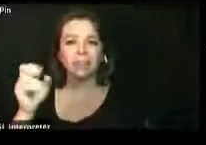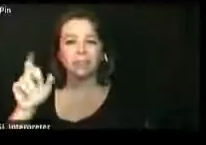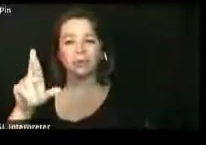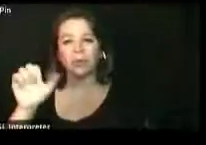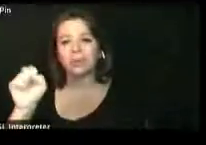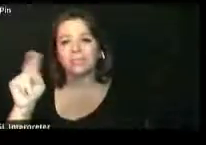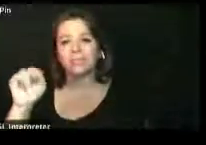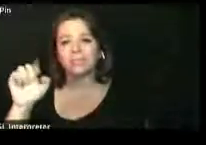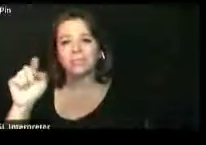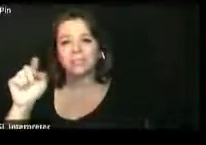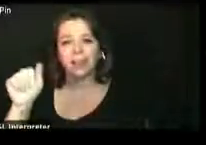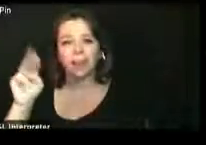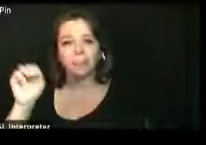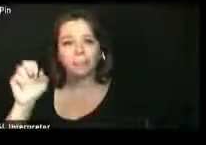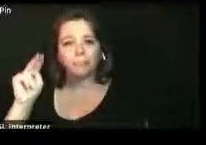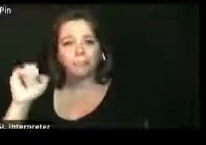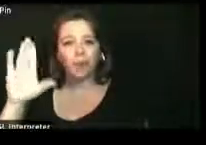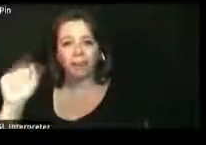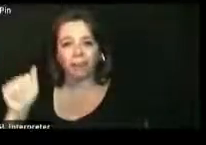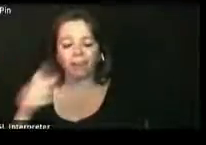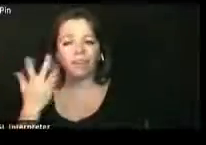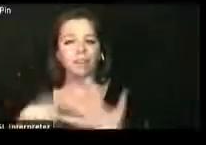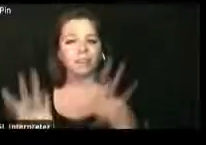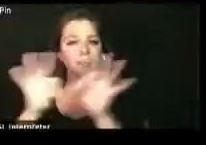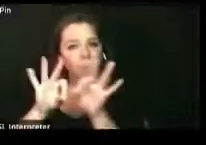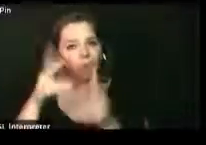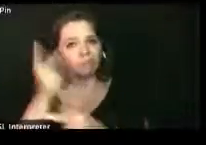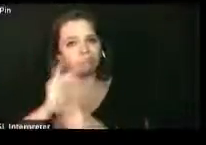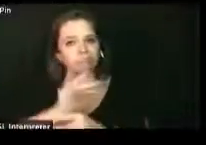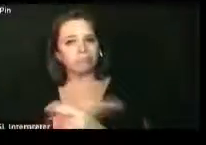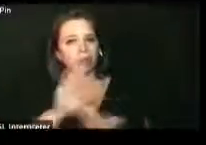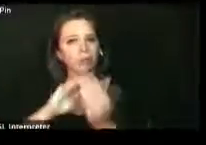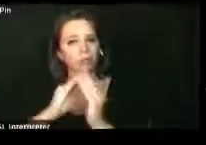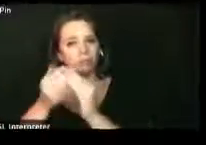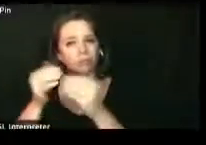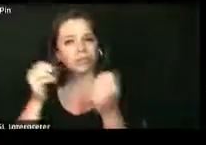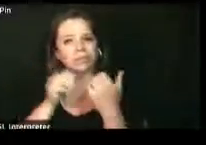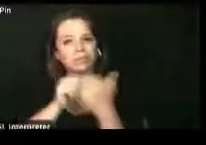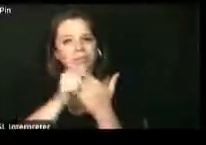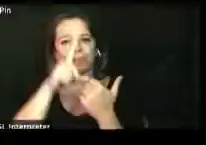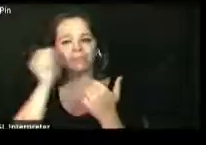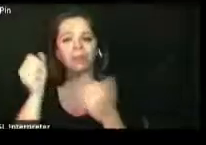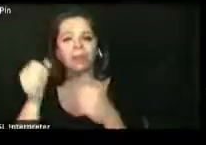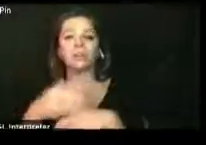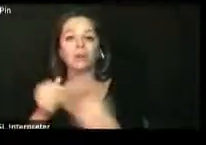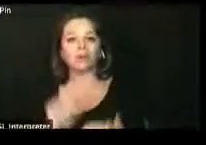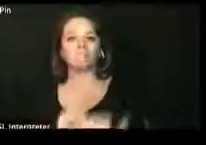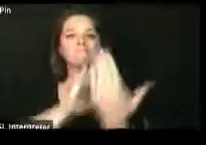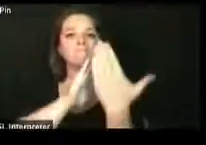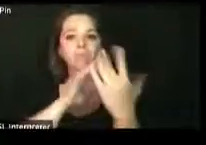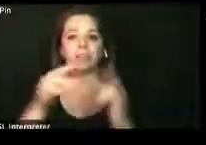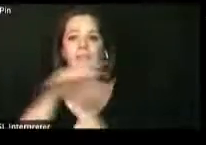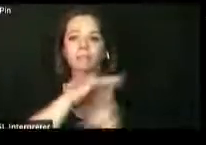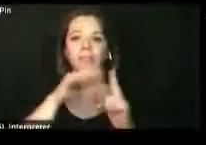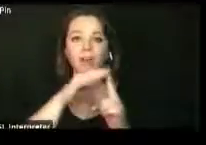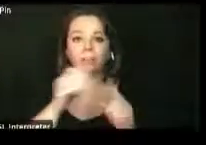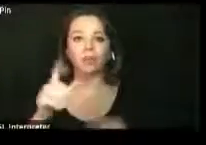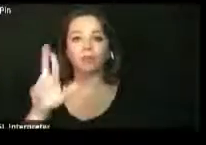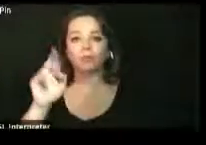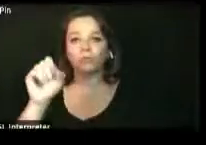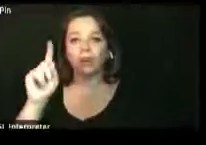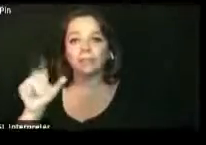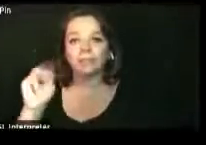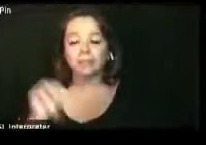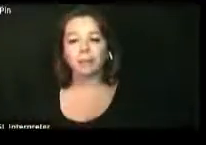It's important to keep our community together because we face environmental racism, police terrorism,